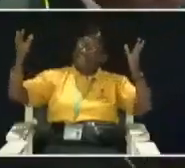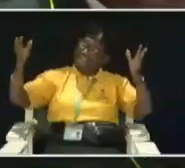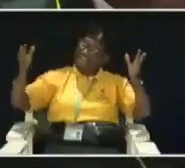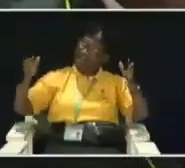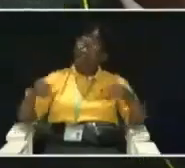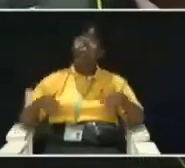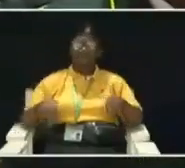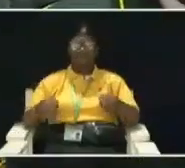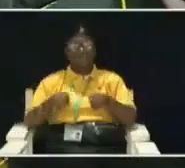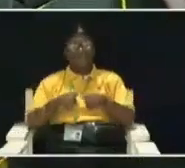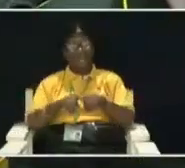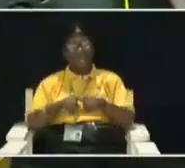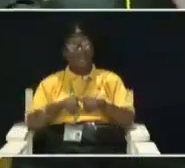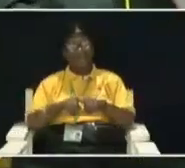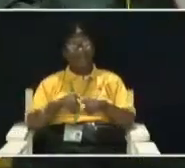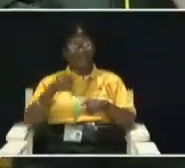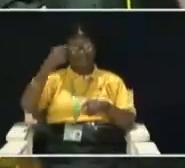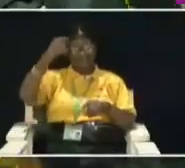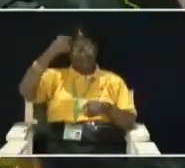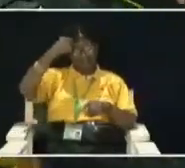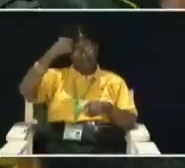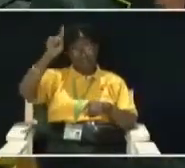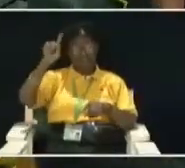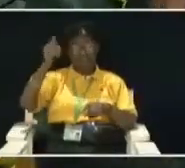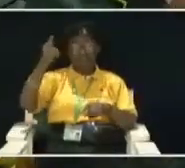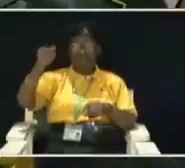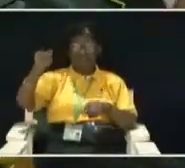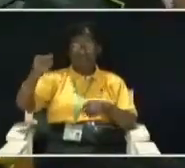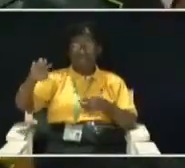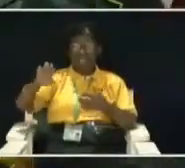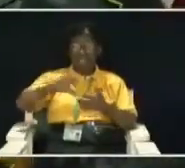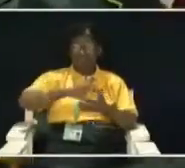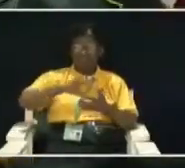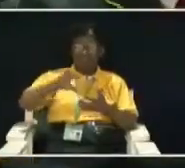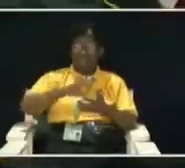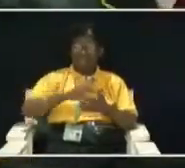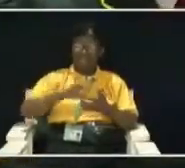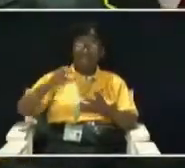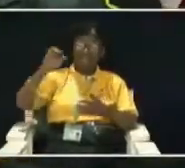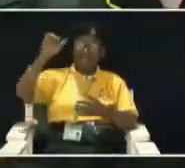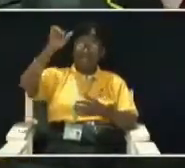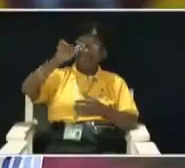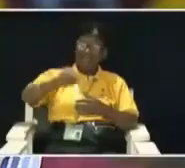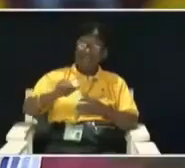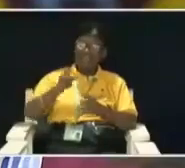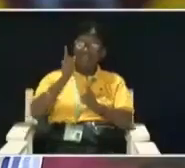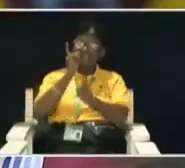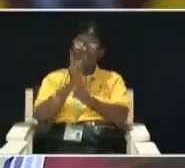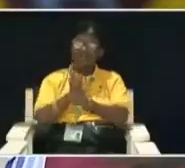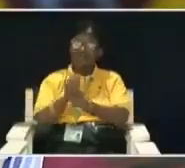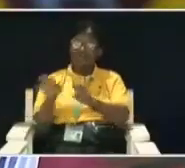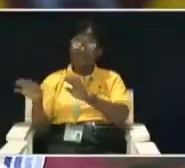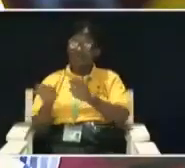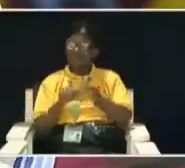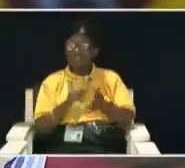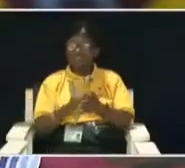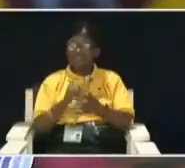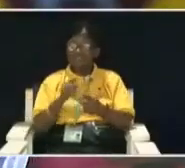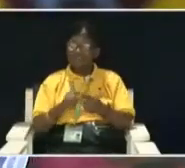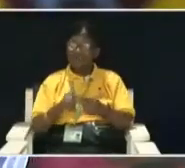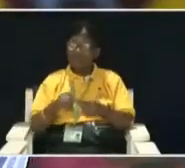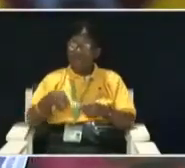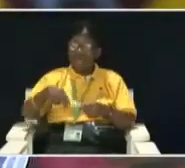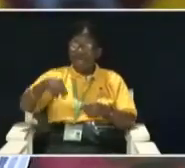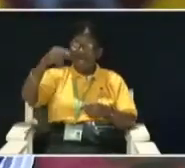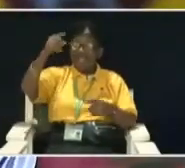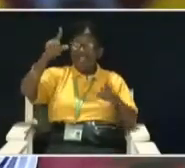As for the mass choir, they just took this thing to a higher level. By the time they got